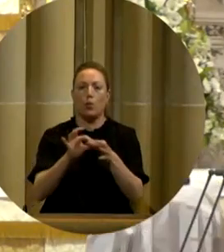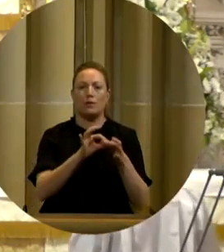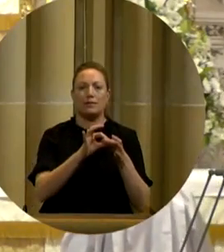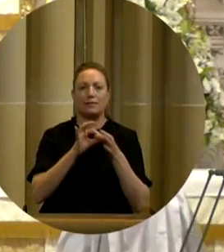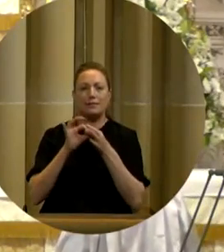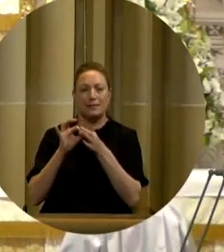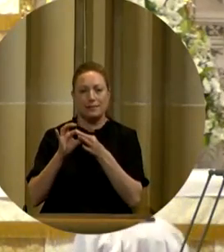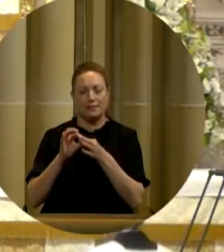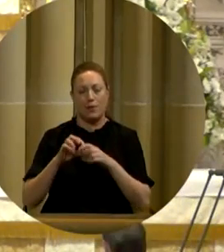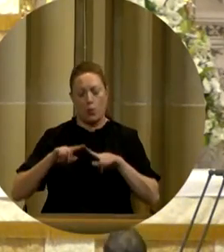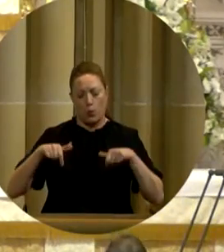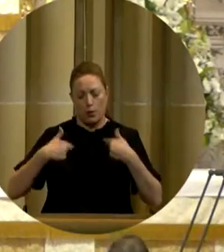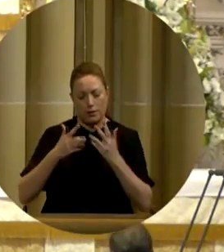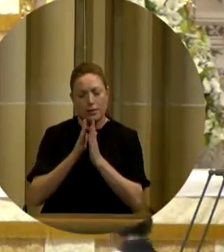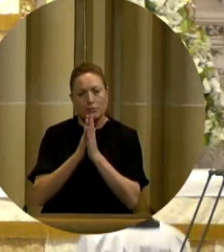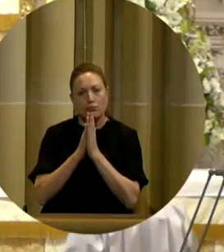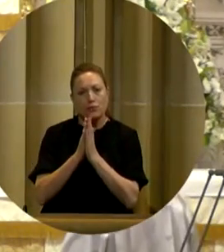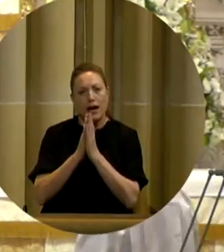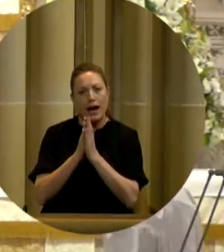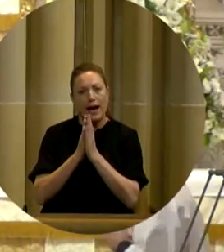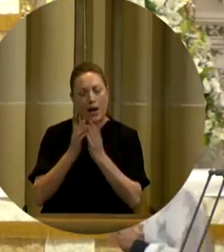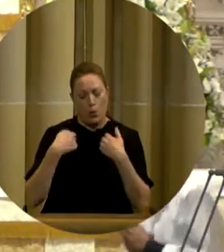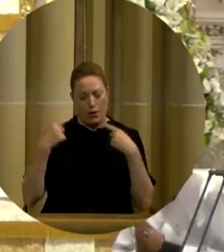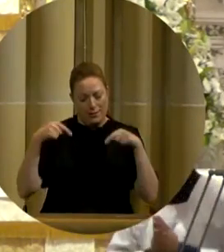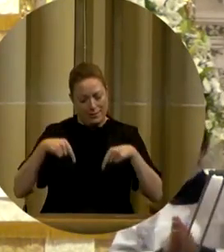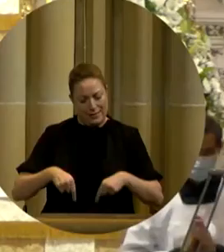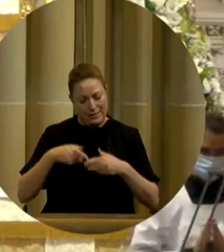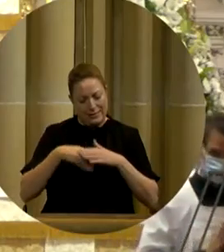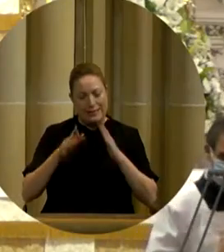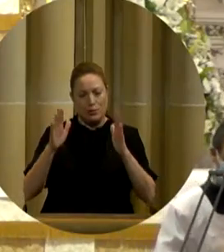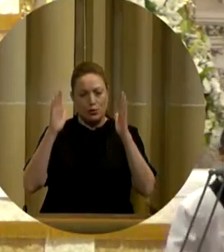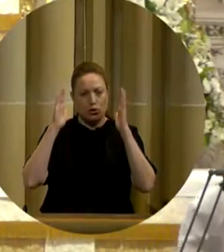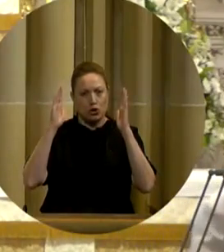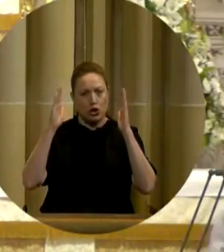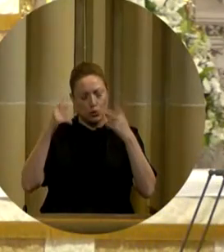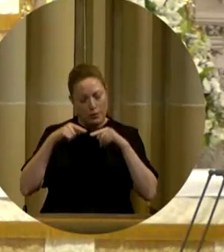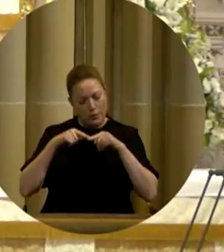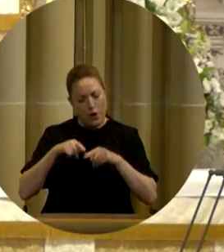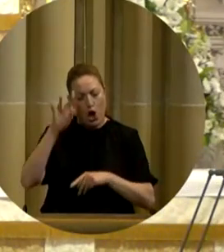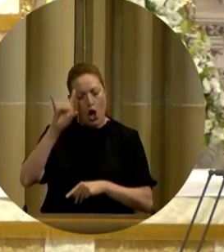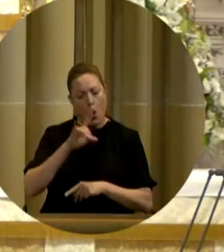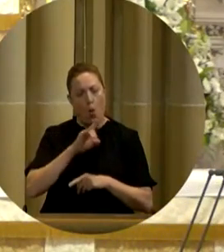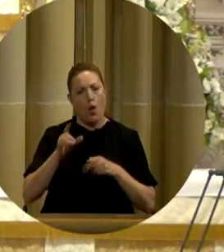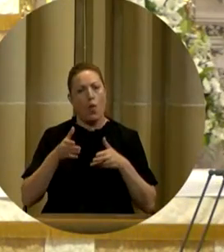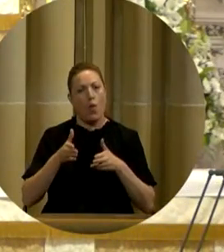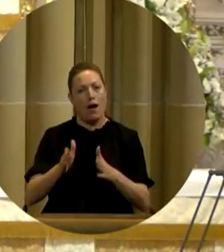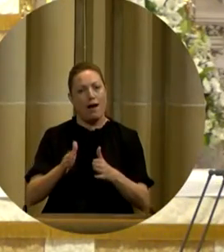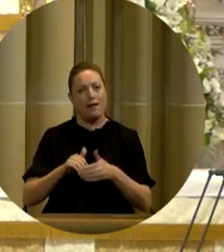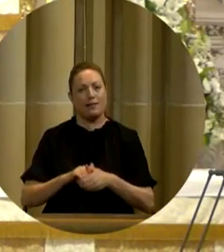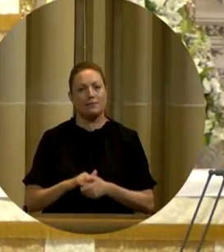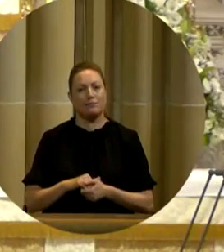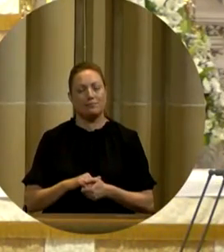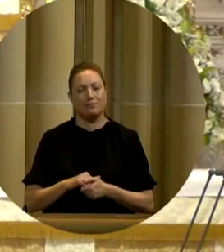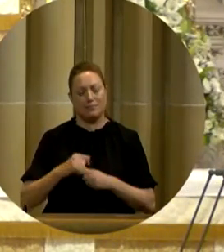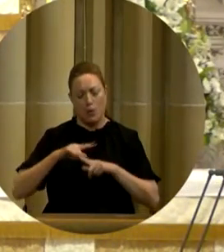Grant us, we pray, that living in your house in holy accord, we may possess the peace